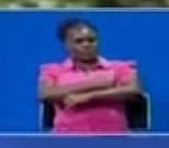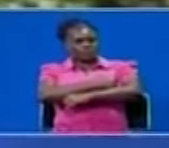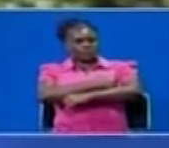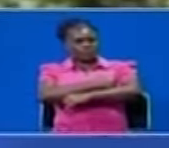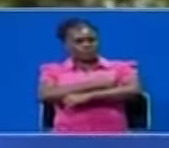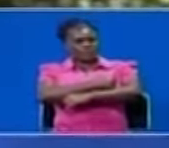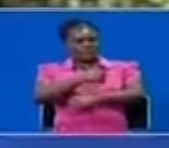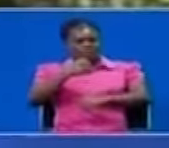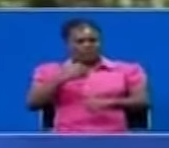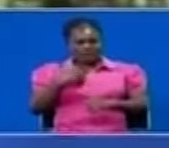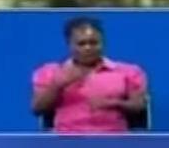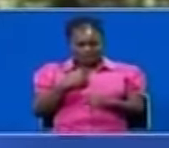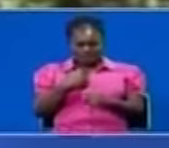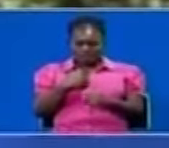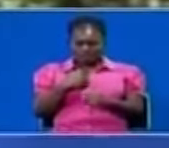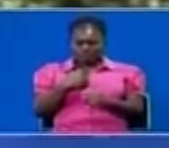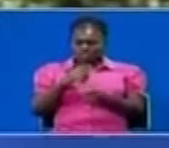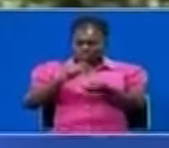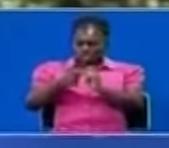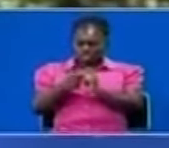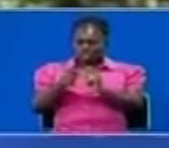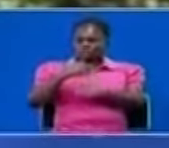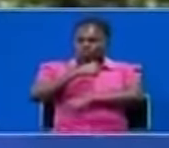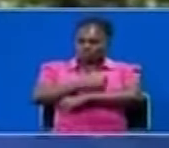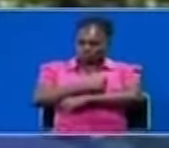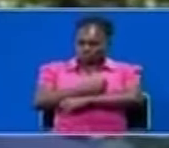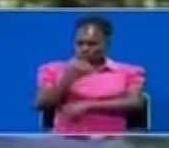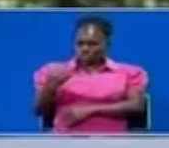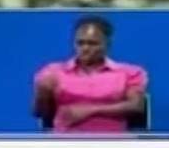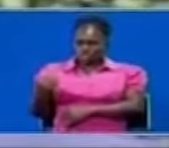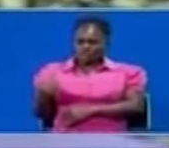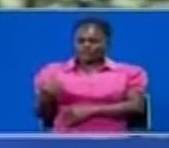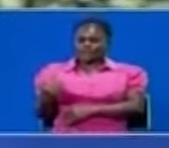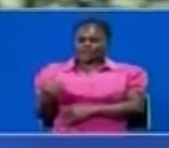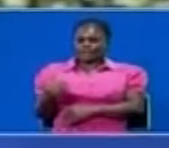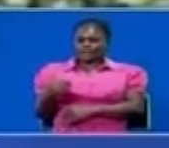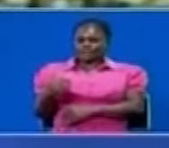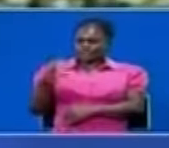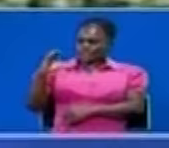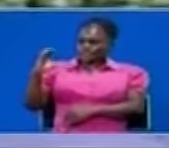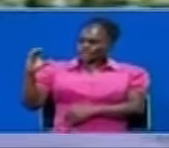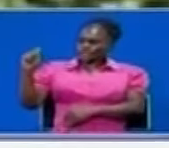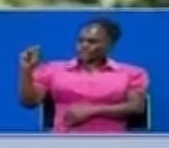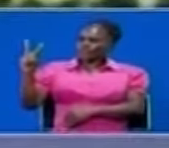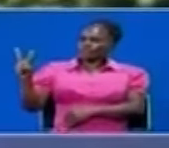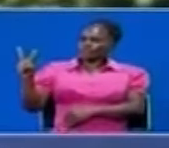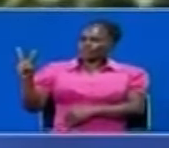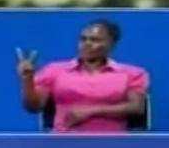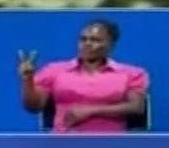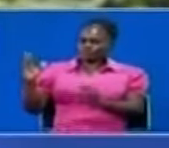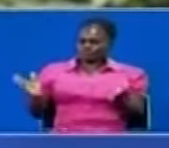They have really changed the school because the students have now getting the self-drive. The CCTV cameras have